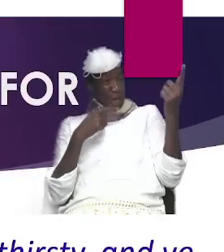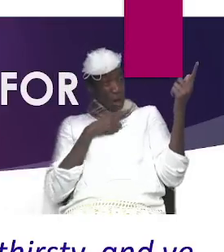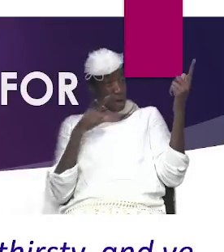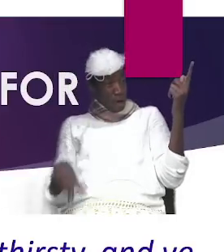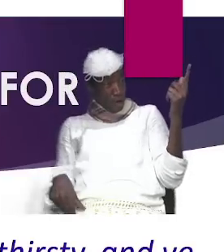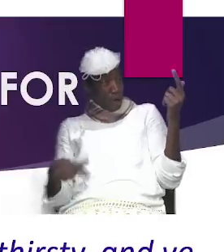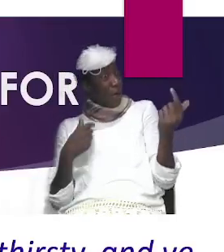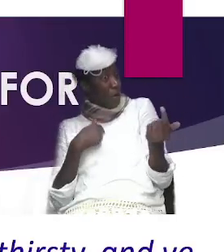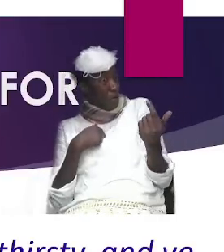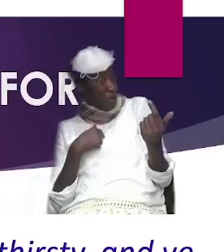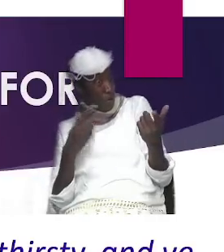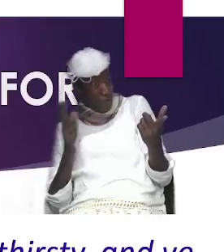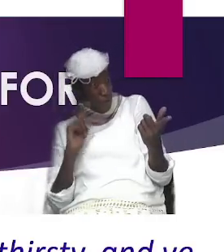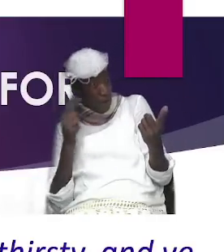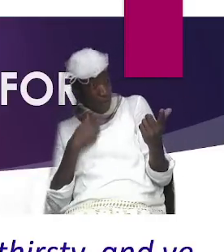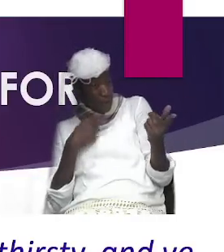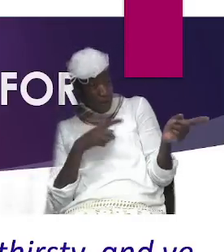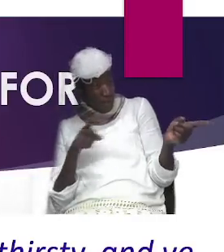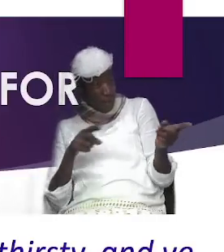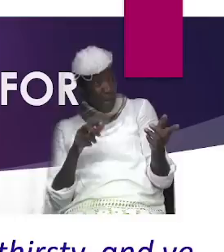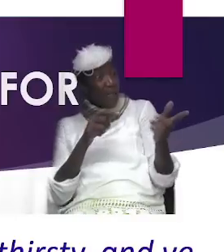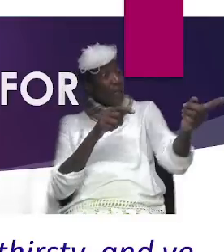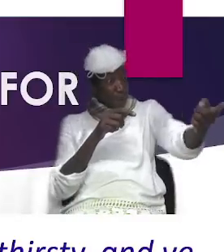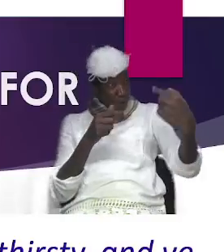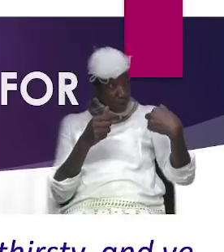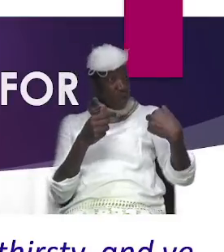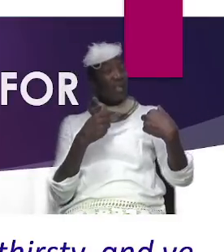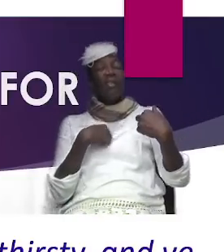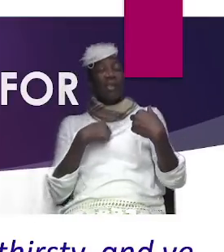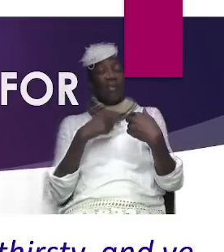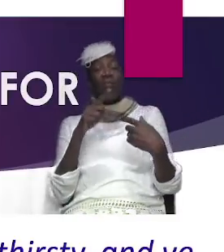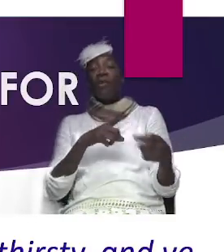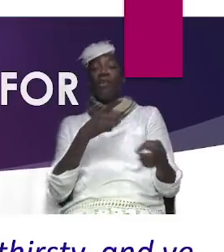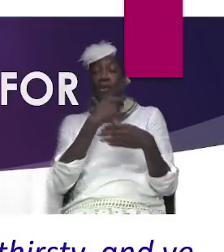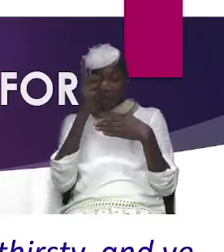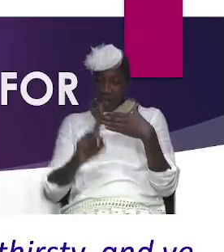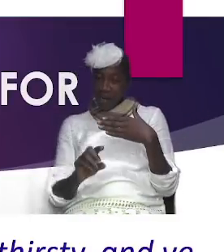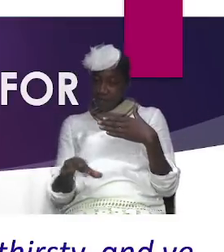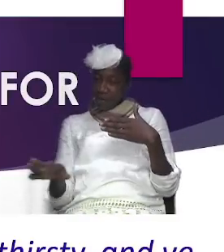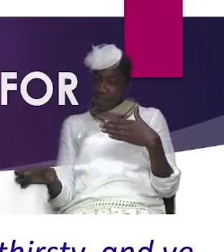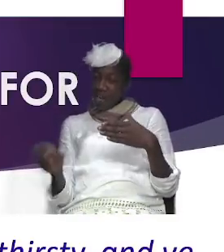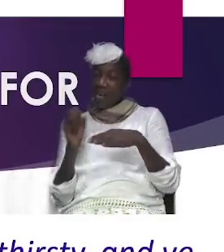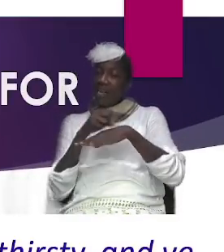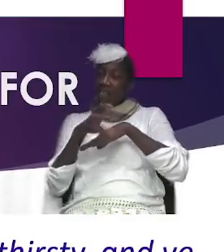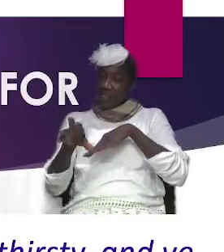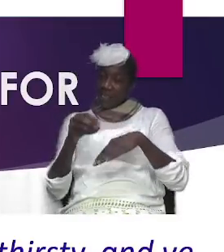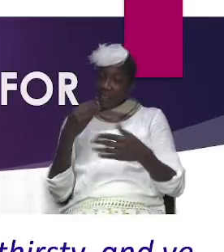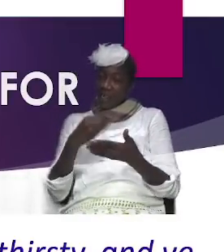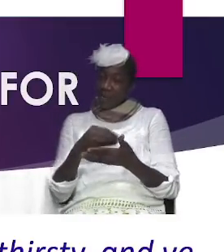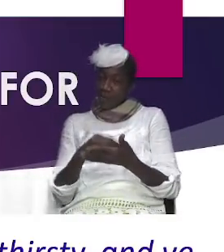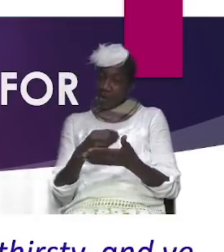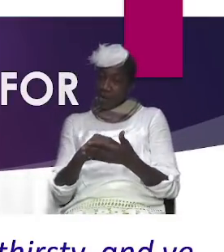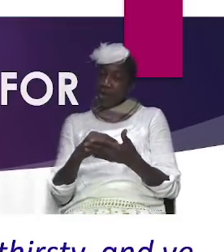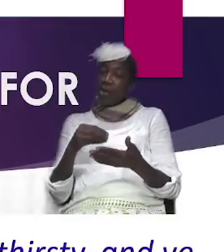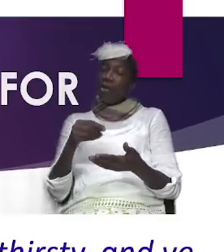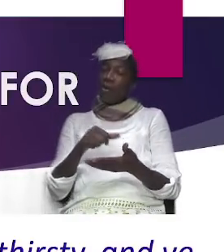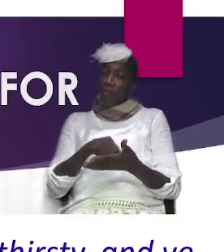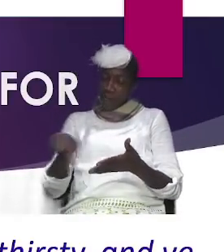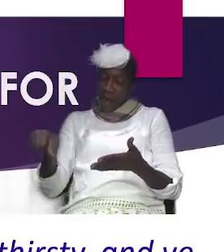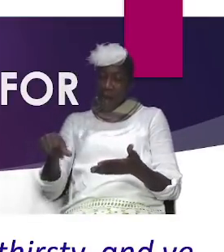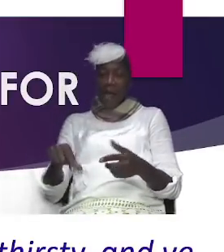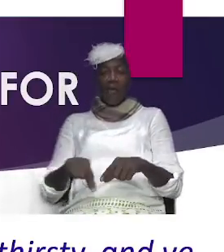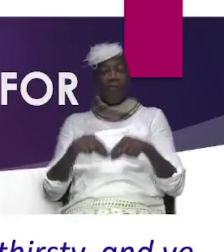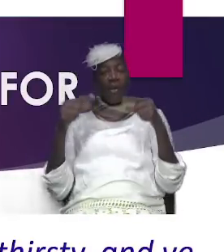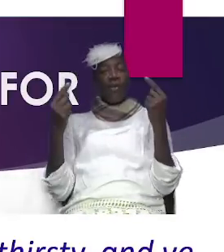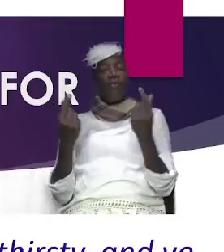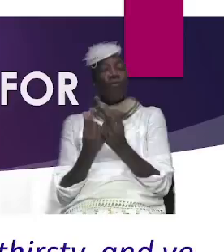He's going to say, you did it for this little child. You did it for that whole lady. You send the money to buy the food for that group over there that was hungry. You did